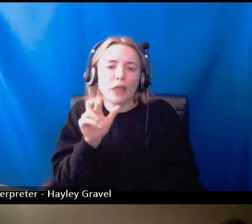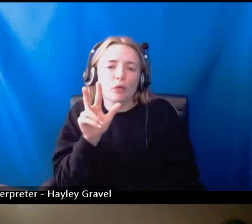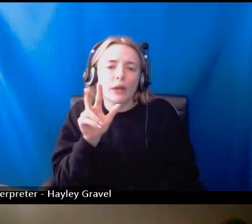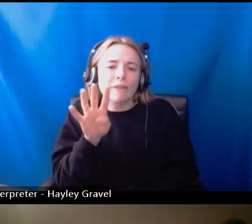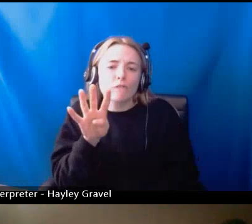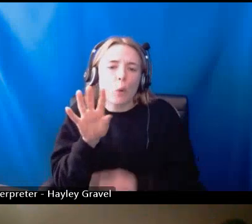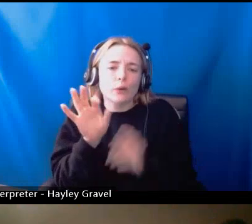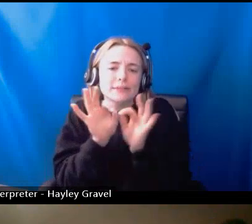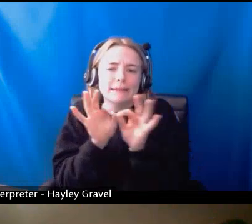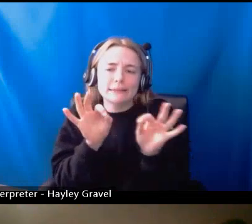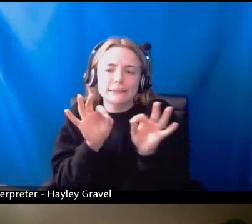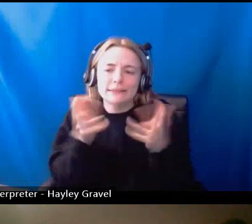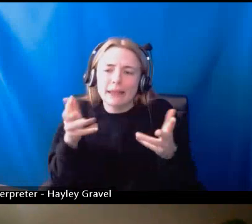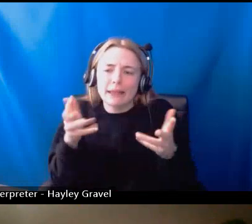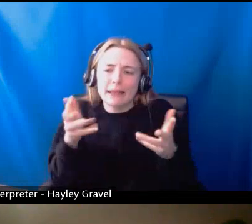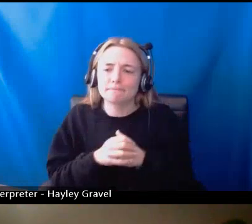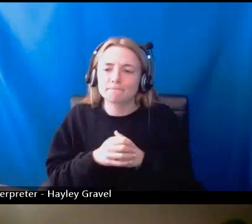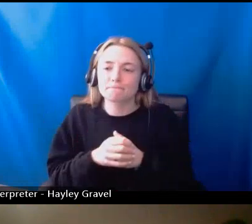Actually, Hopper.